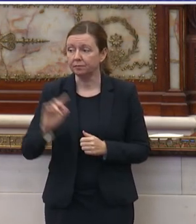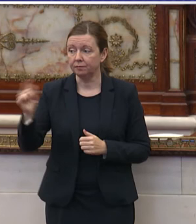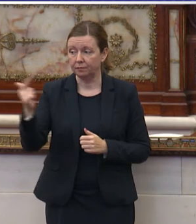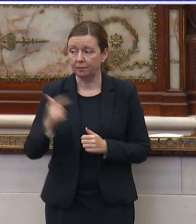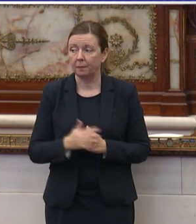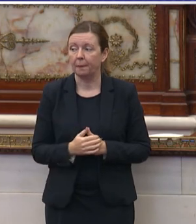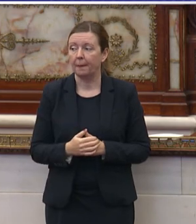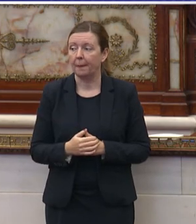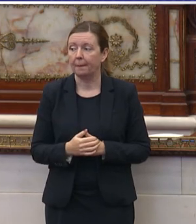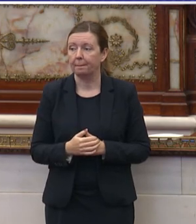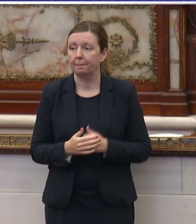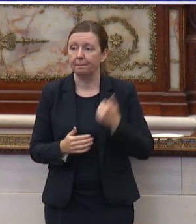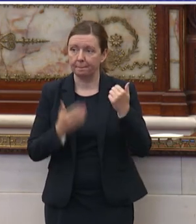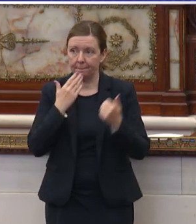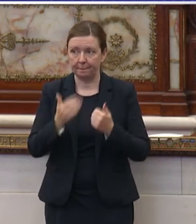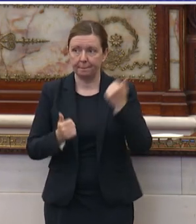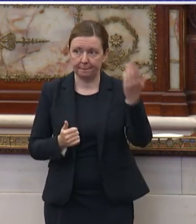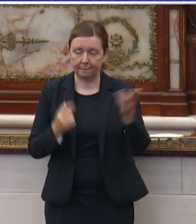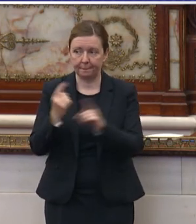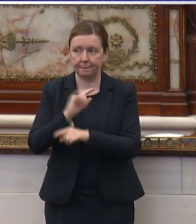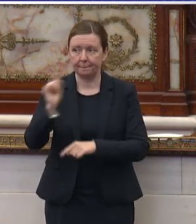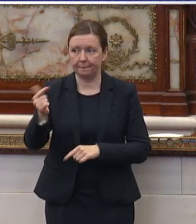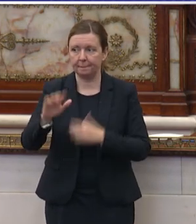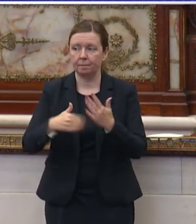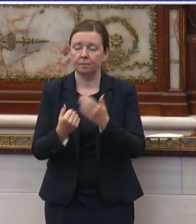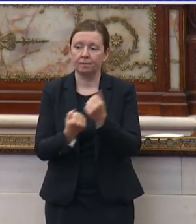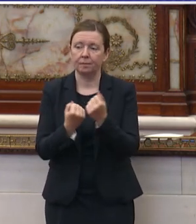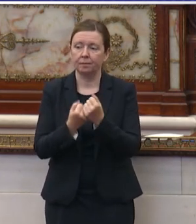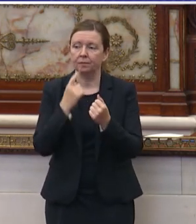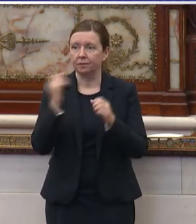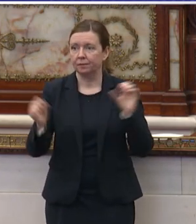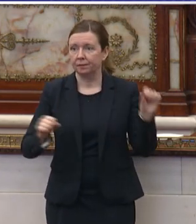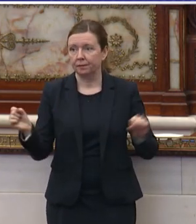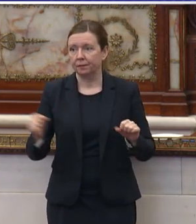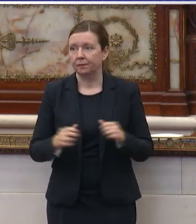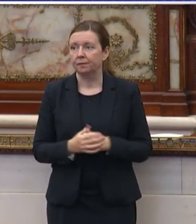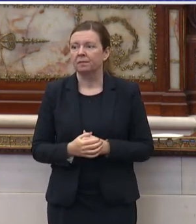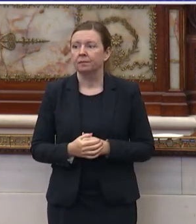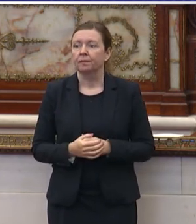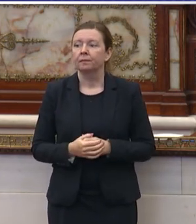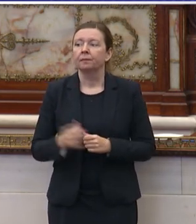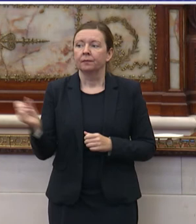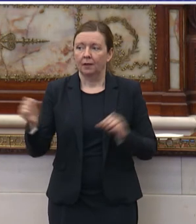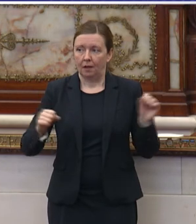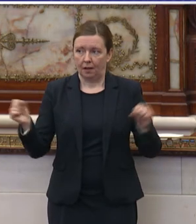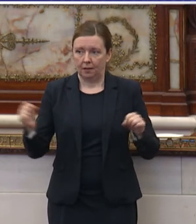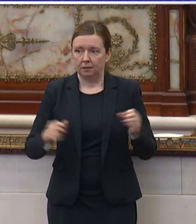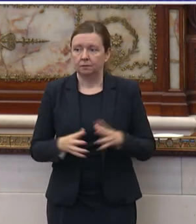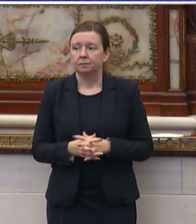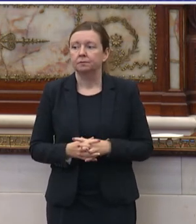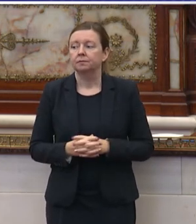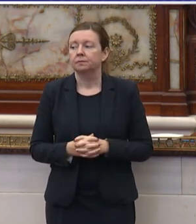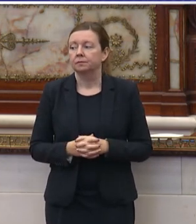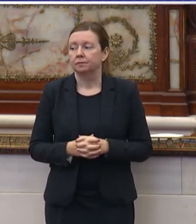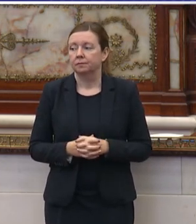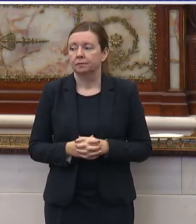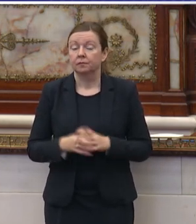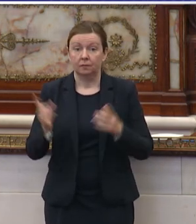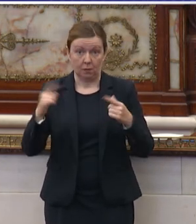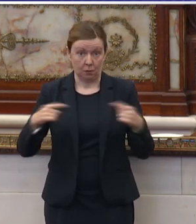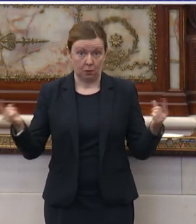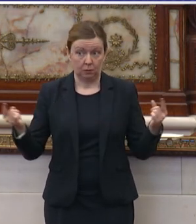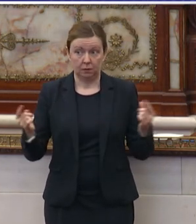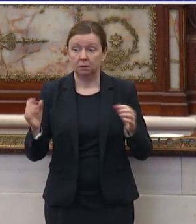Second. Thank you. This has been moved and properly second. All in favor indicate by saying aye. Aye. Those